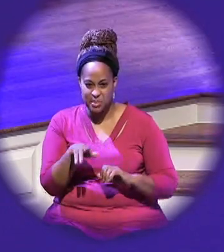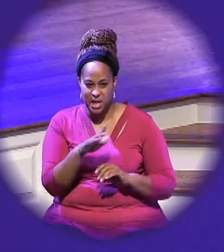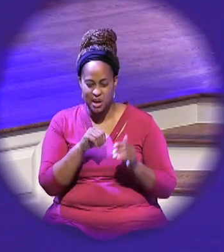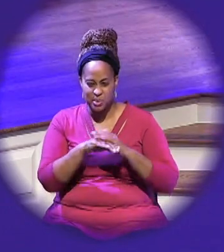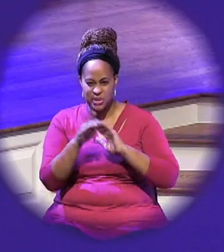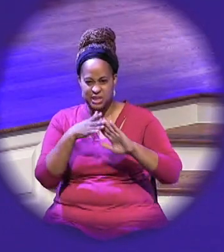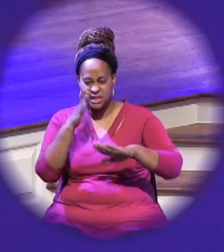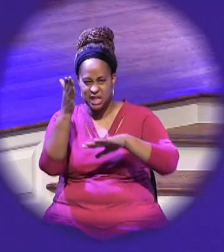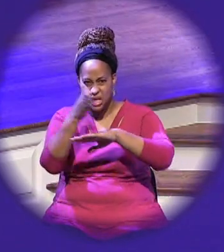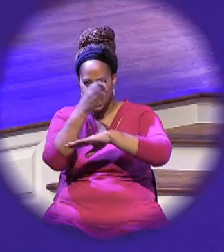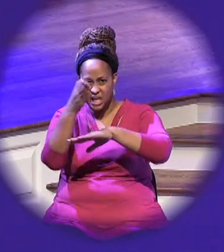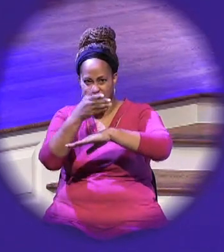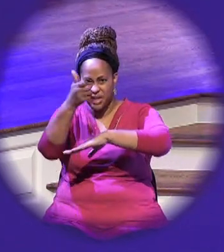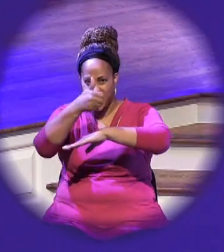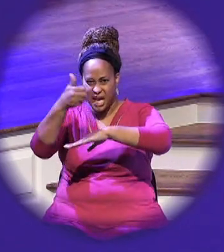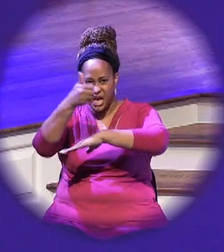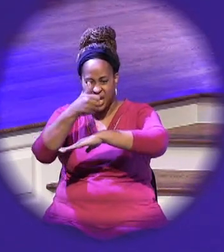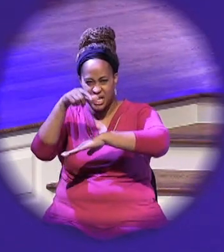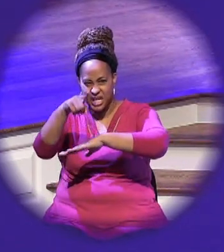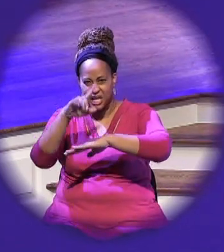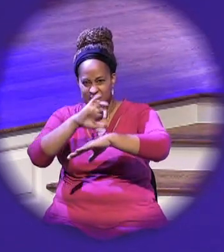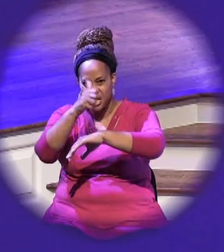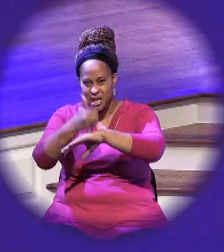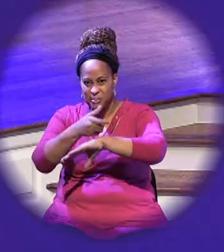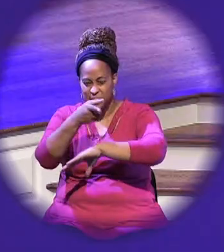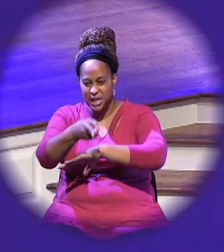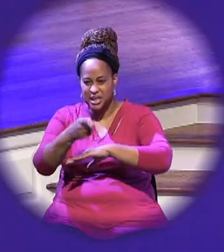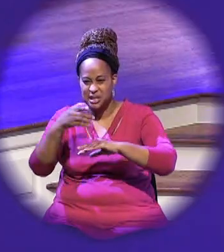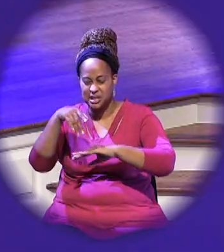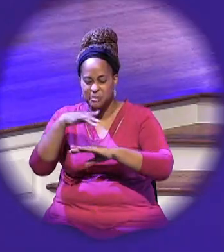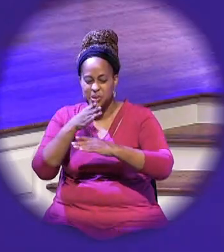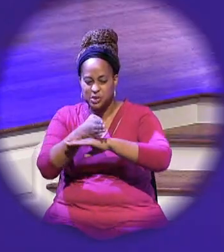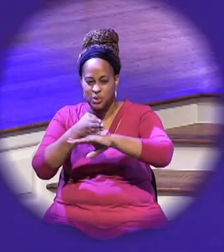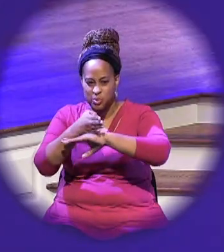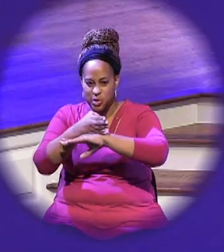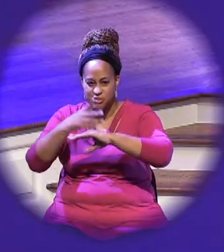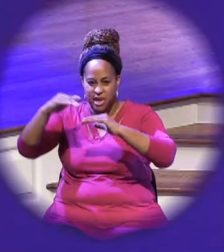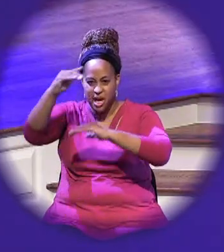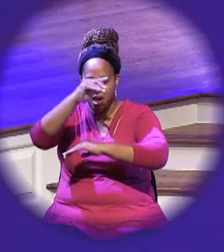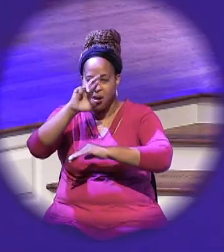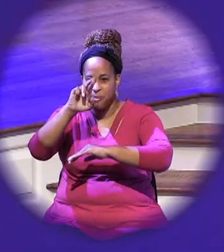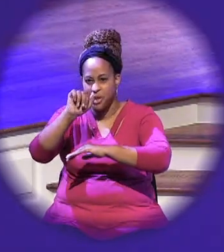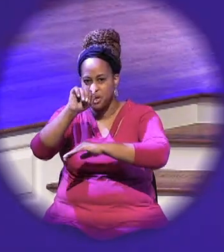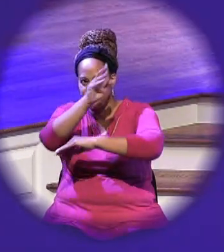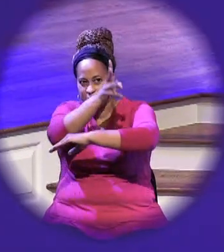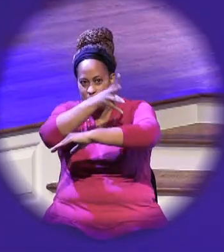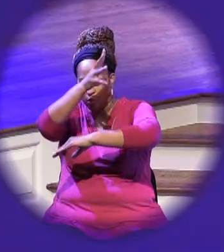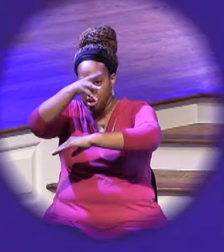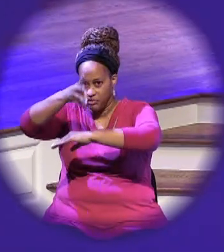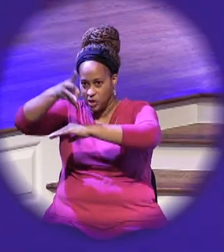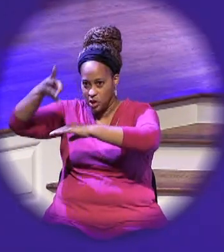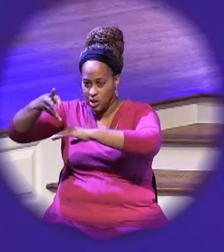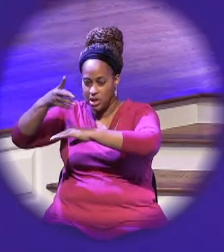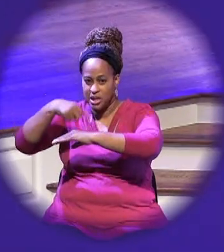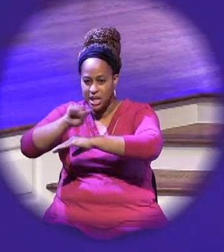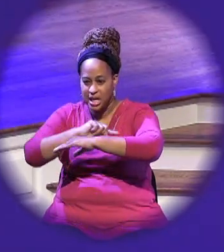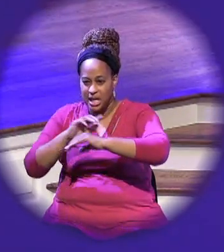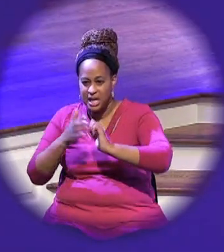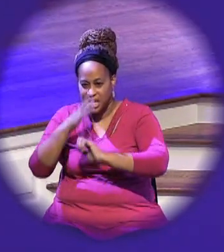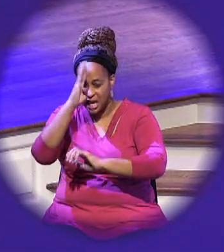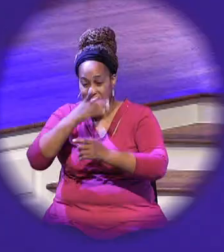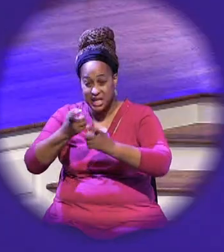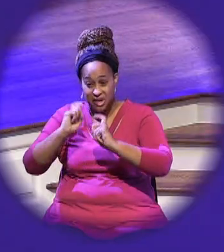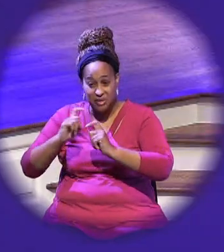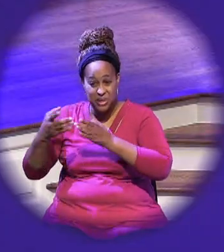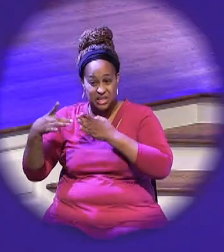attic, and I was up there, and I had placed a piece of plywood above the rafters, and God had given me some